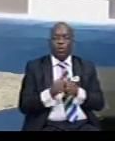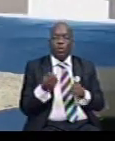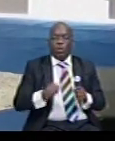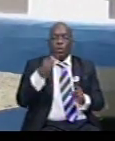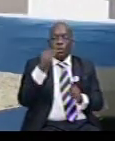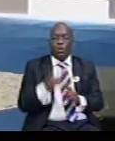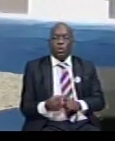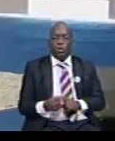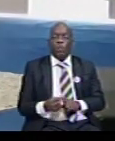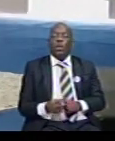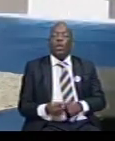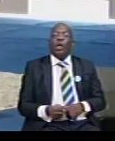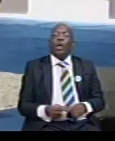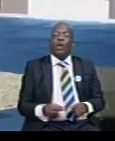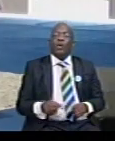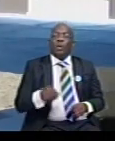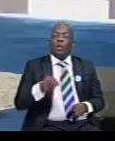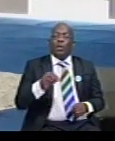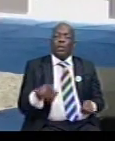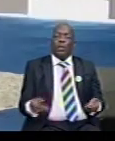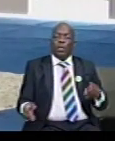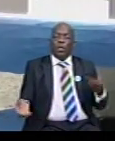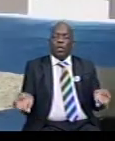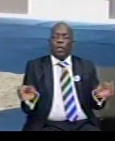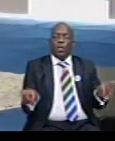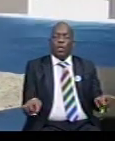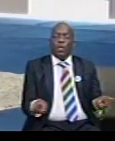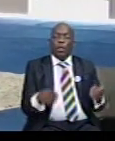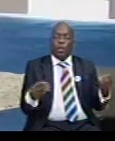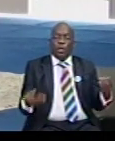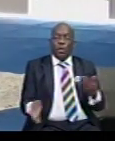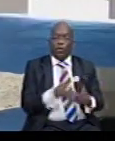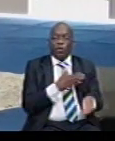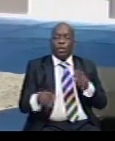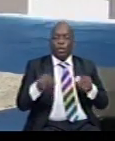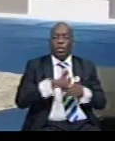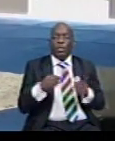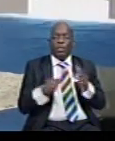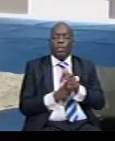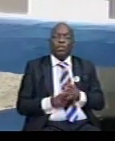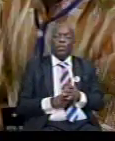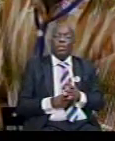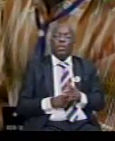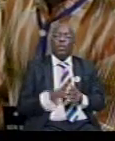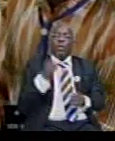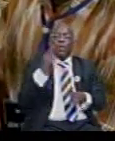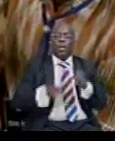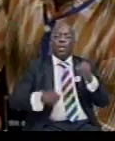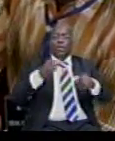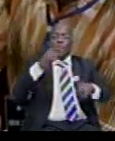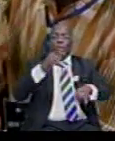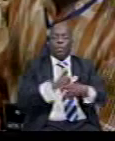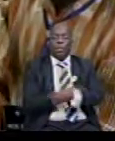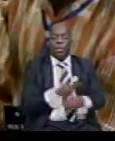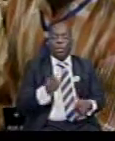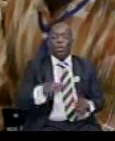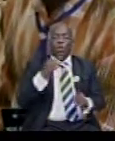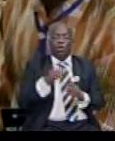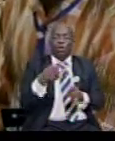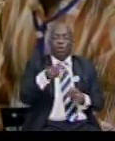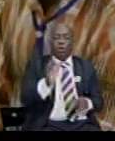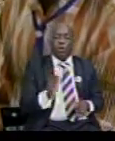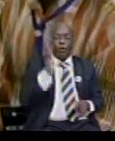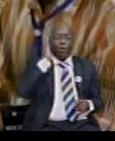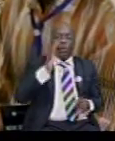these last days, the work of God will prosper in your hands in Jesus' name. We're looking at